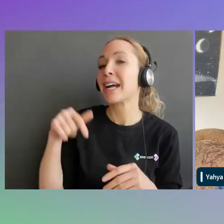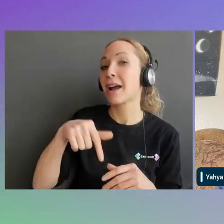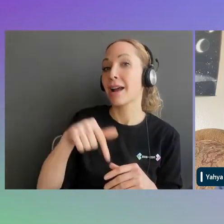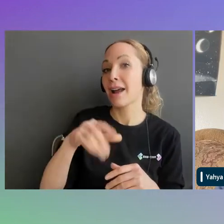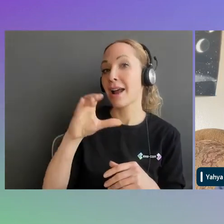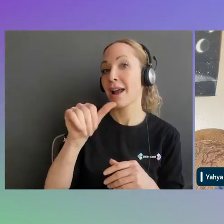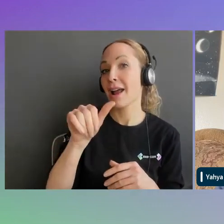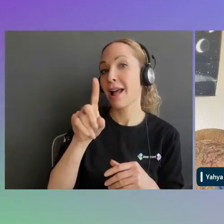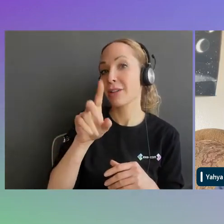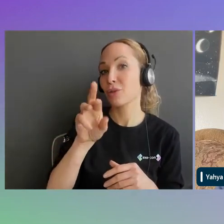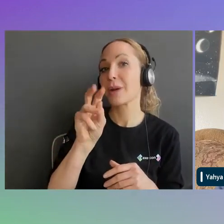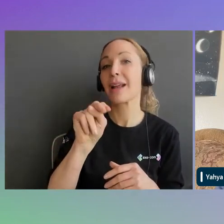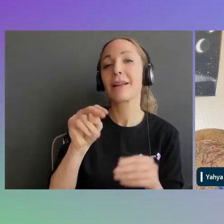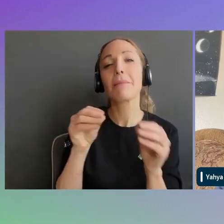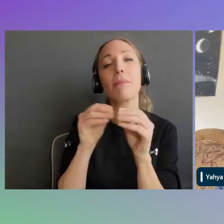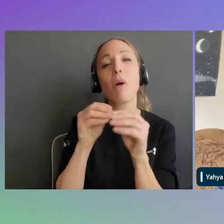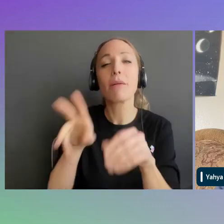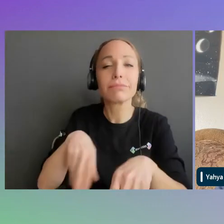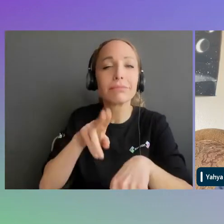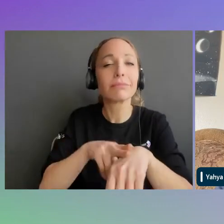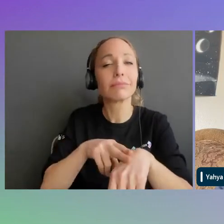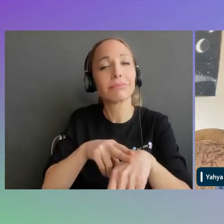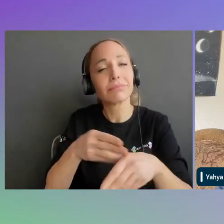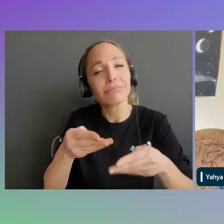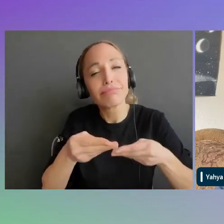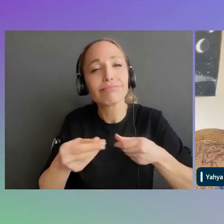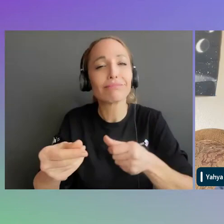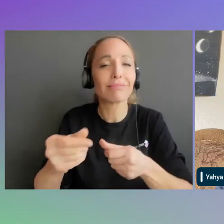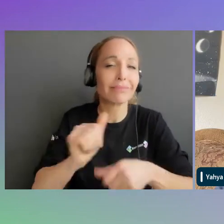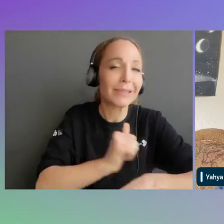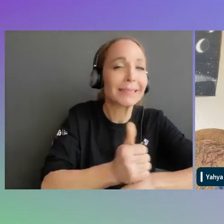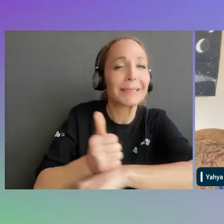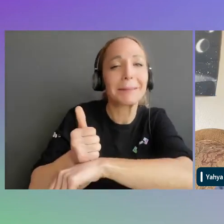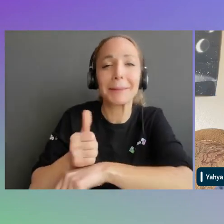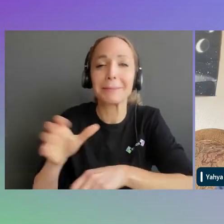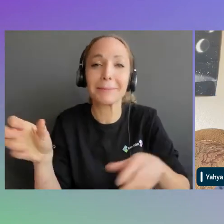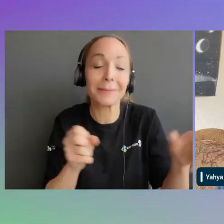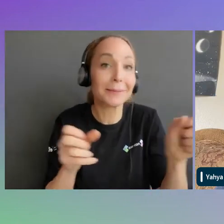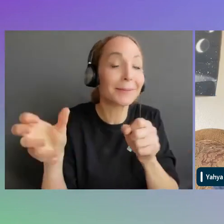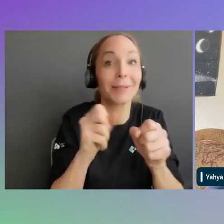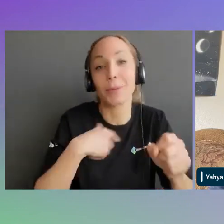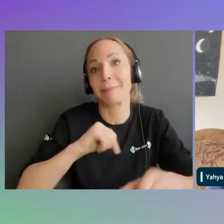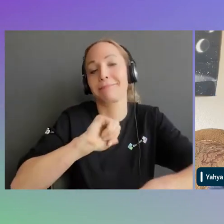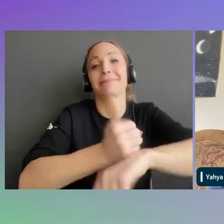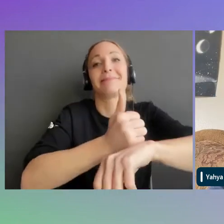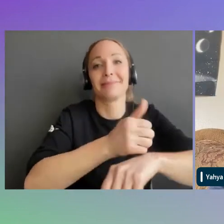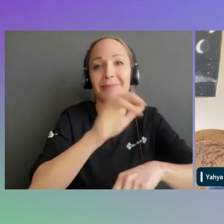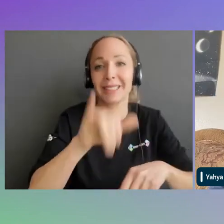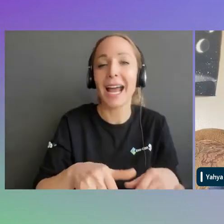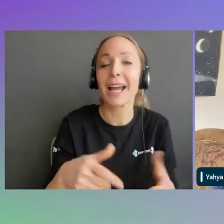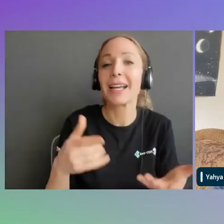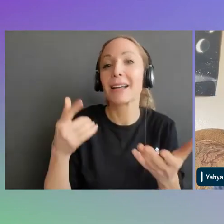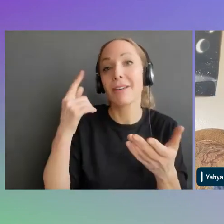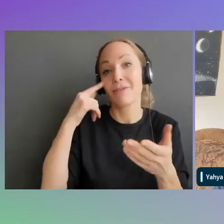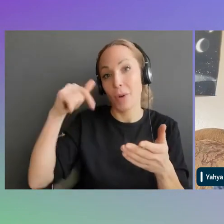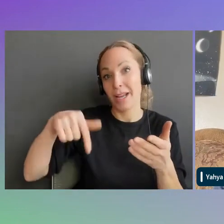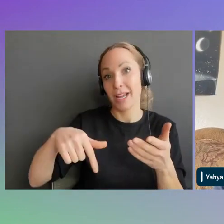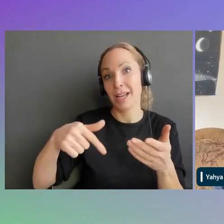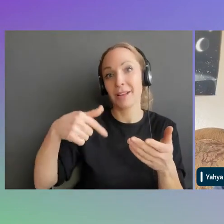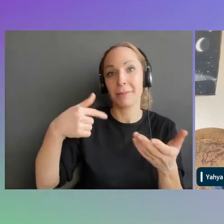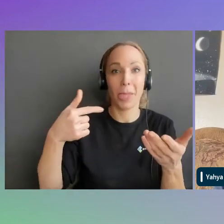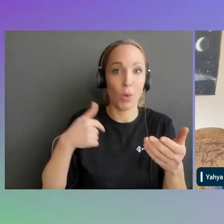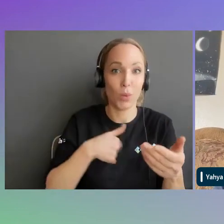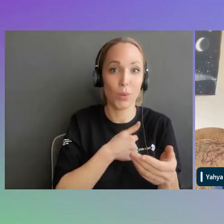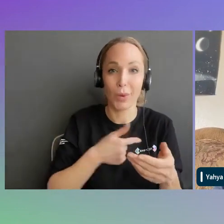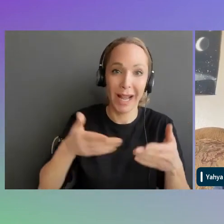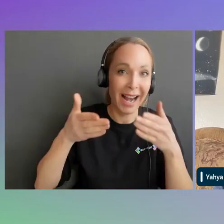here at Deque, we have what we call creative time, where we allow our developers a certain amount of time each sprint to work on any projects that they